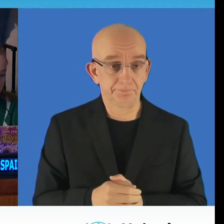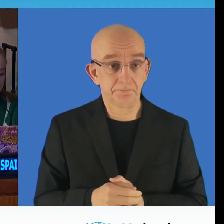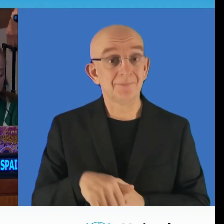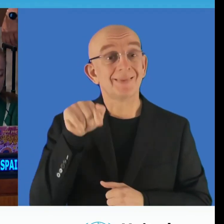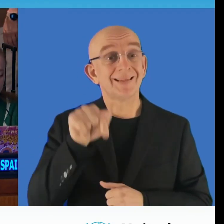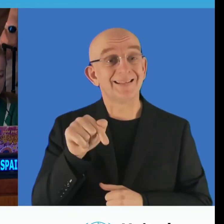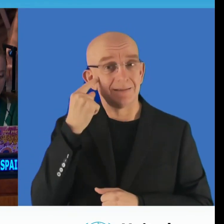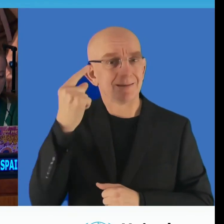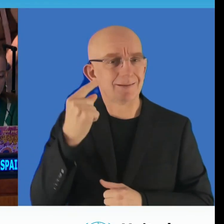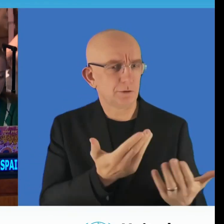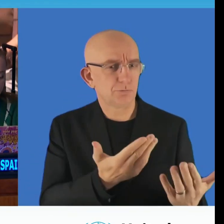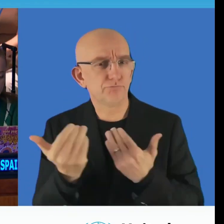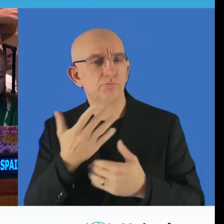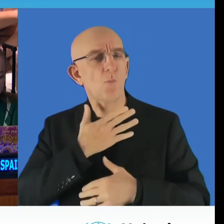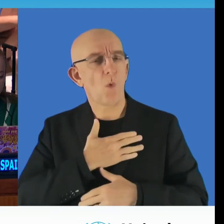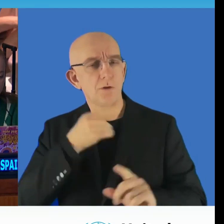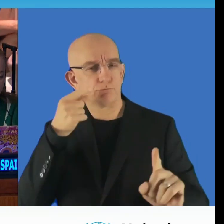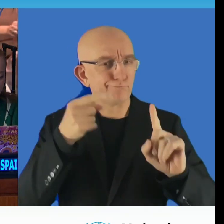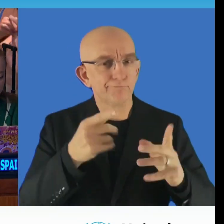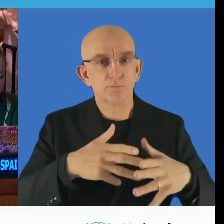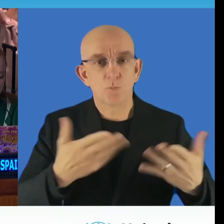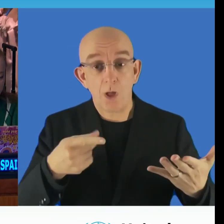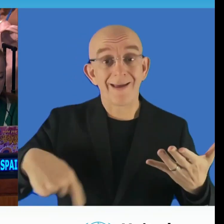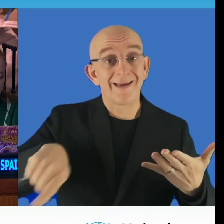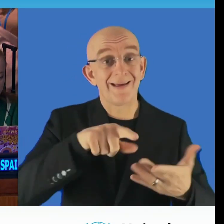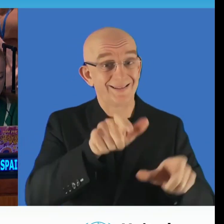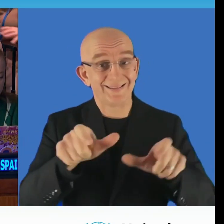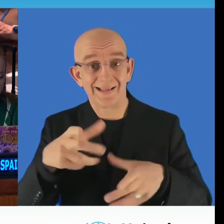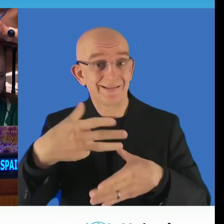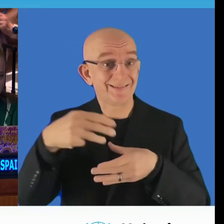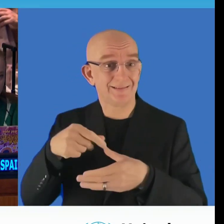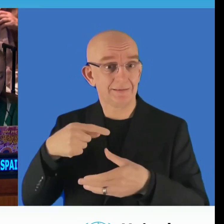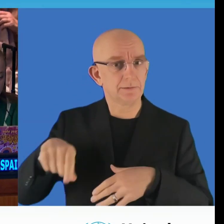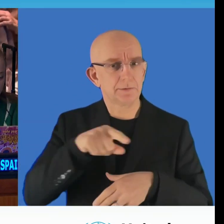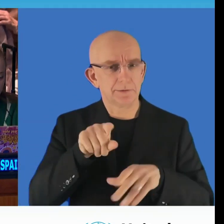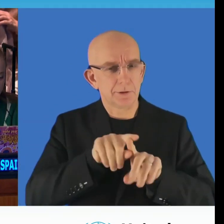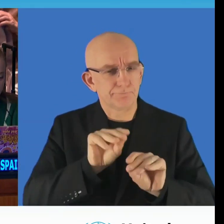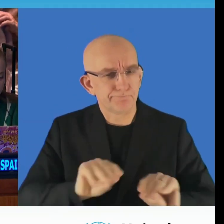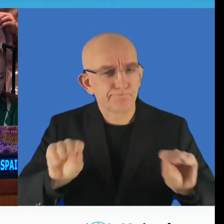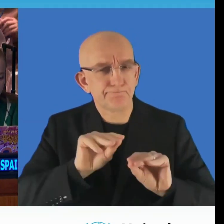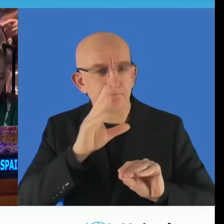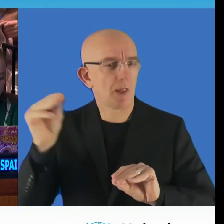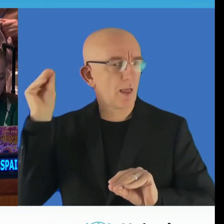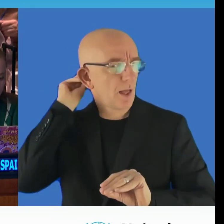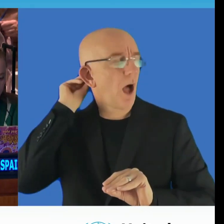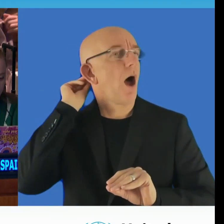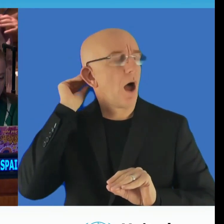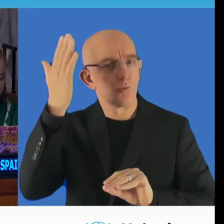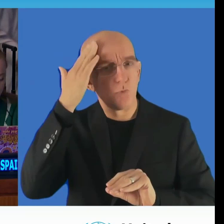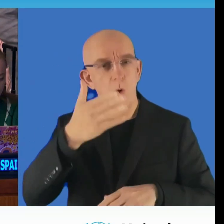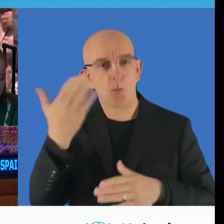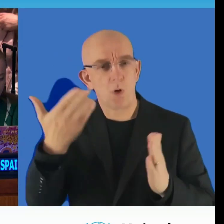foundational knowledge of the CRPD, Disability Inclusive SDGs, and the Strategic Operations Framework.